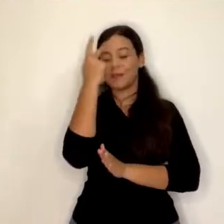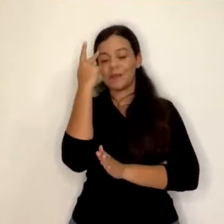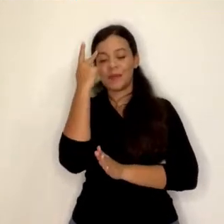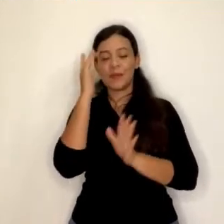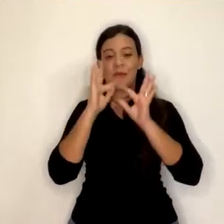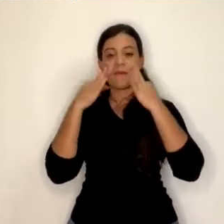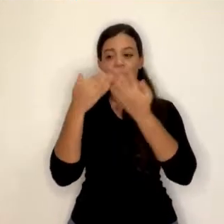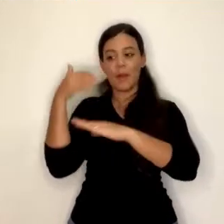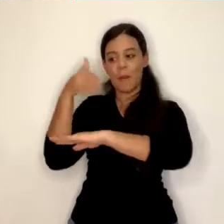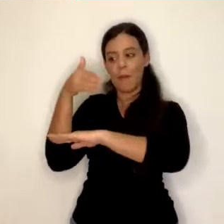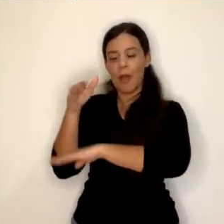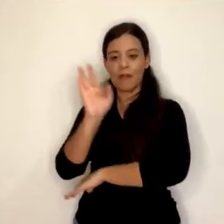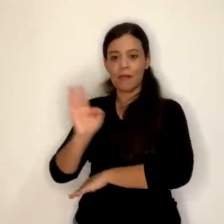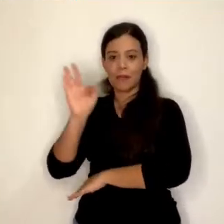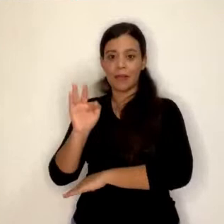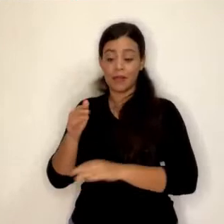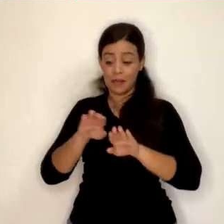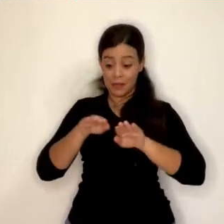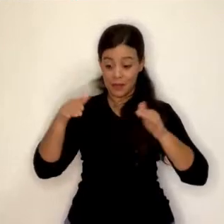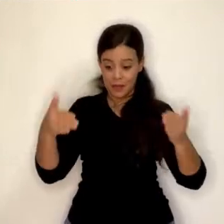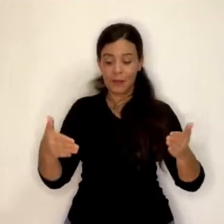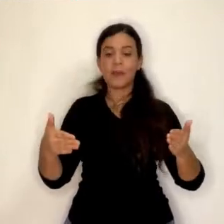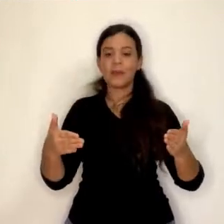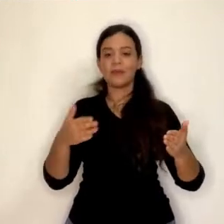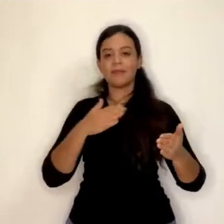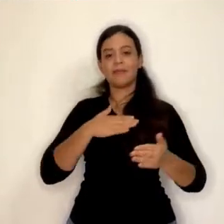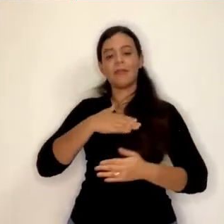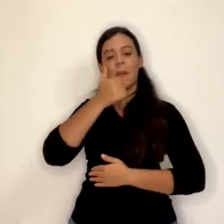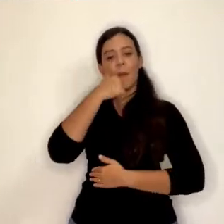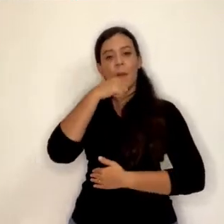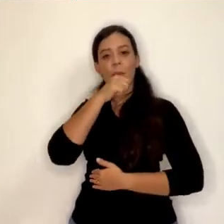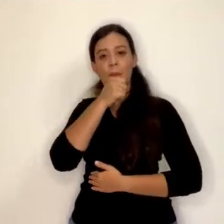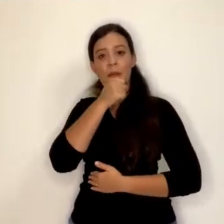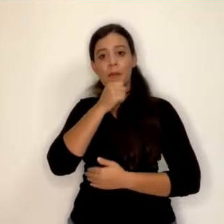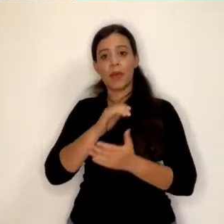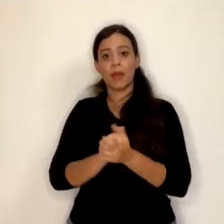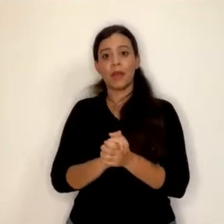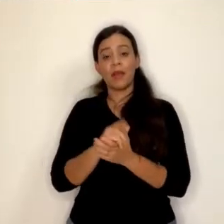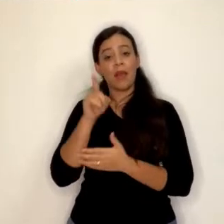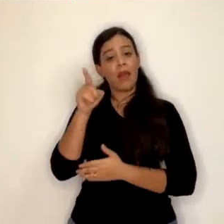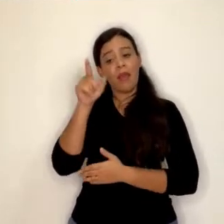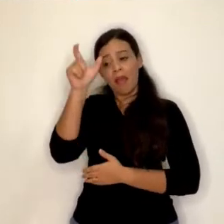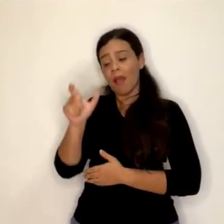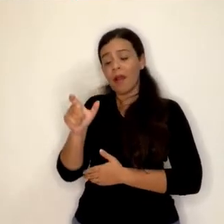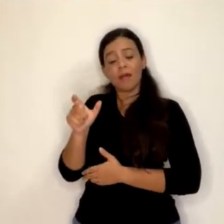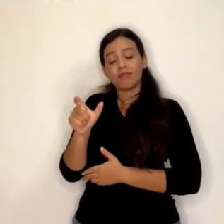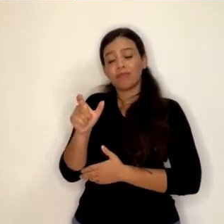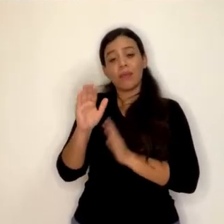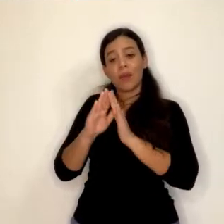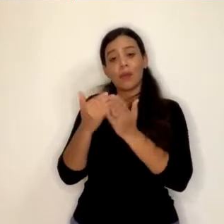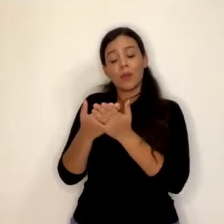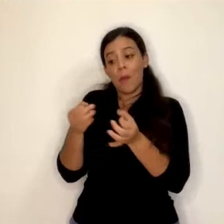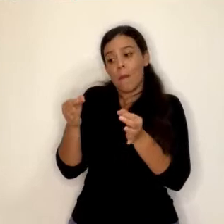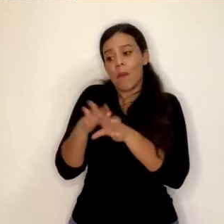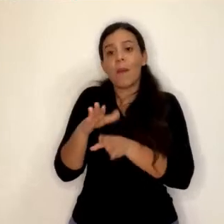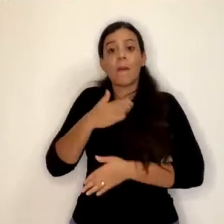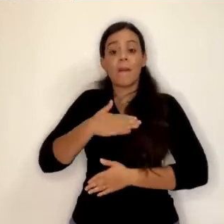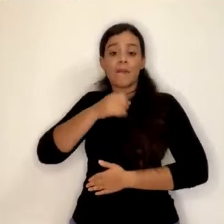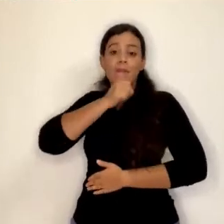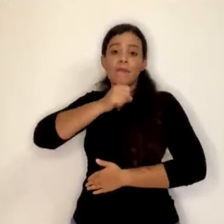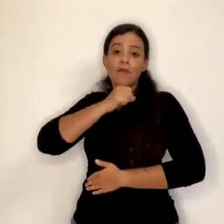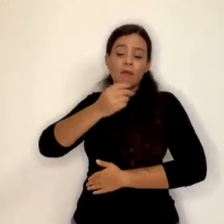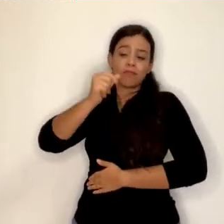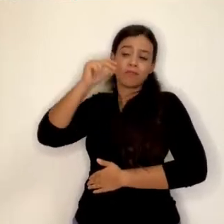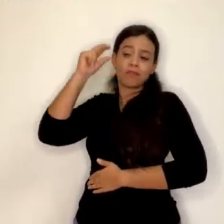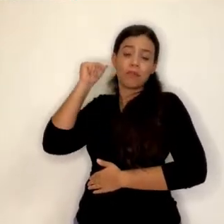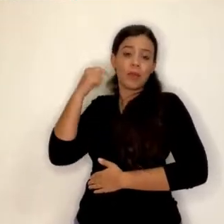first generation scholar, I would like to dedicate this panel to my mom, who could not conclude her education,